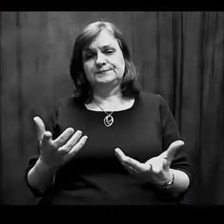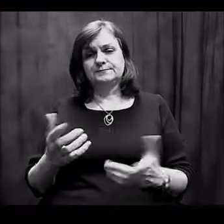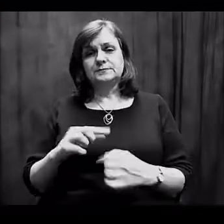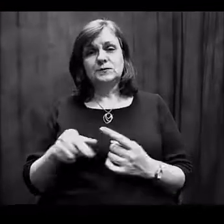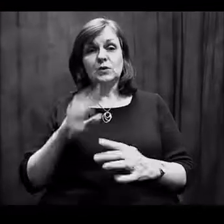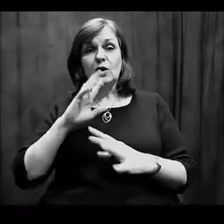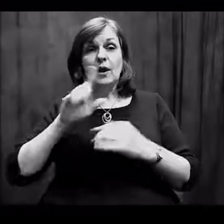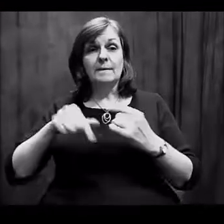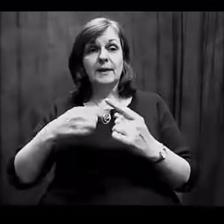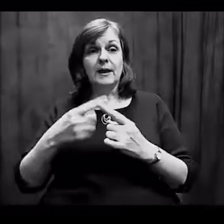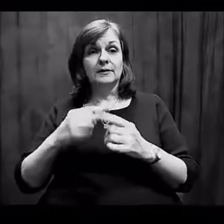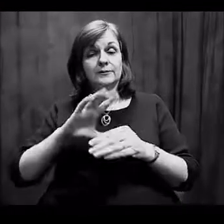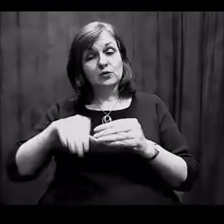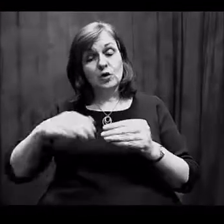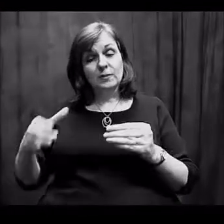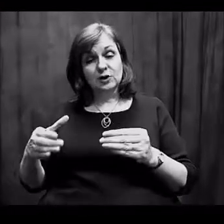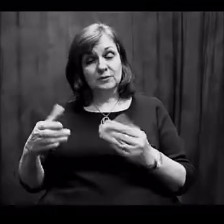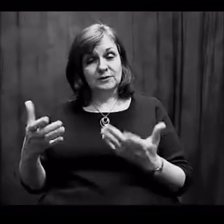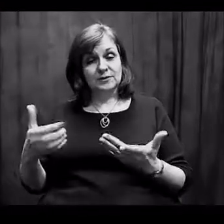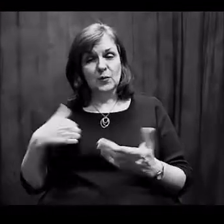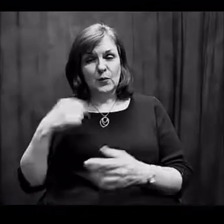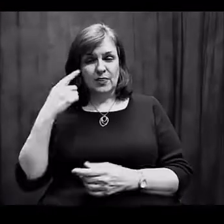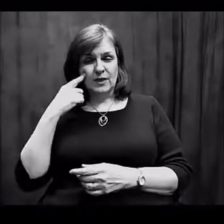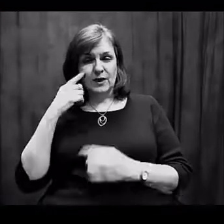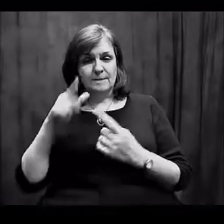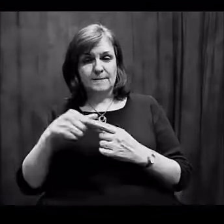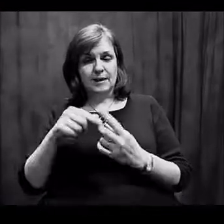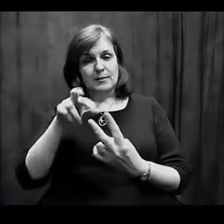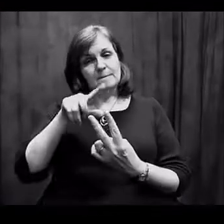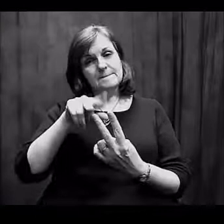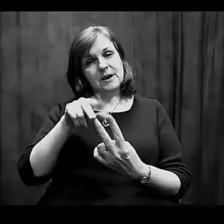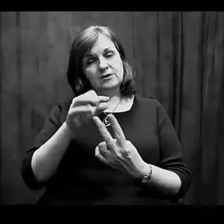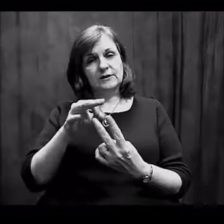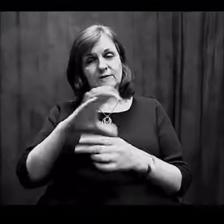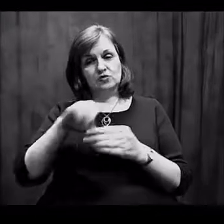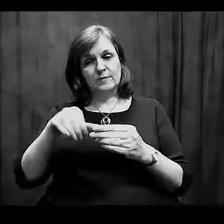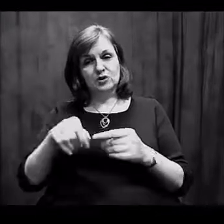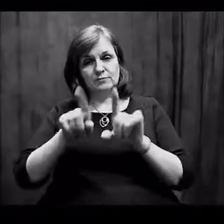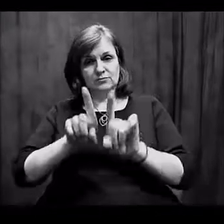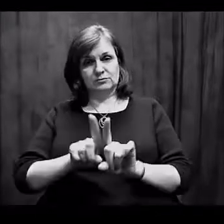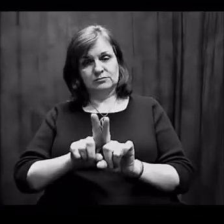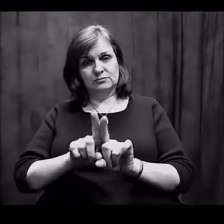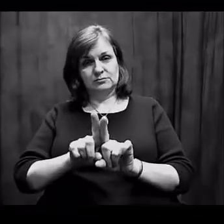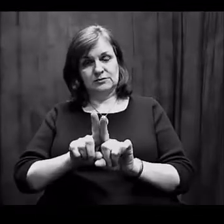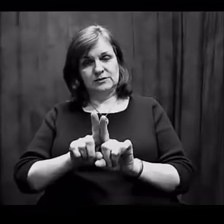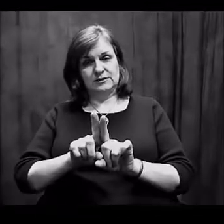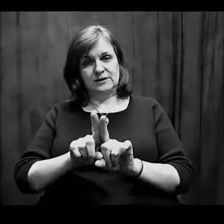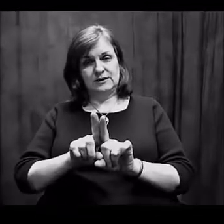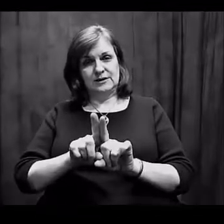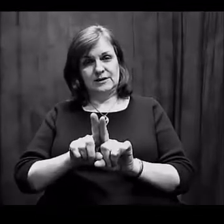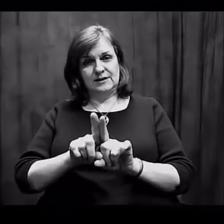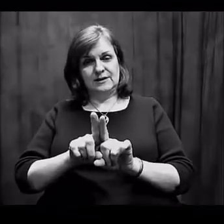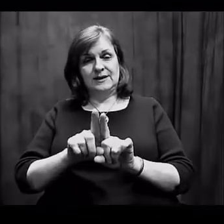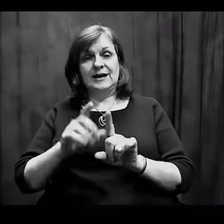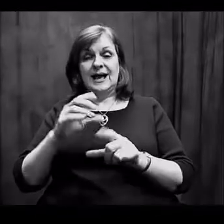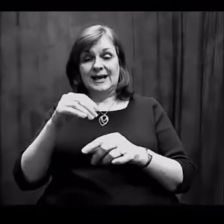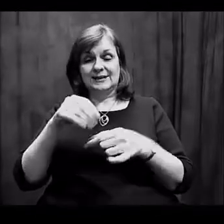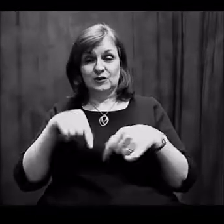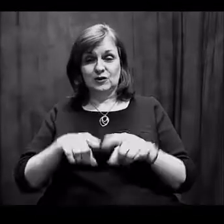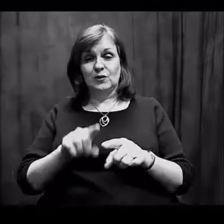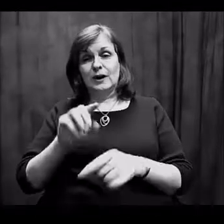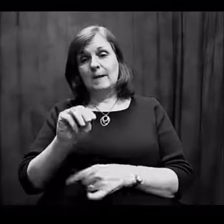terrific, all right? But when we talk about chromosomes in us, we think about these pairs of chromosomes, all